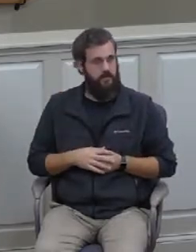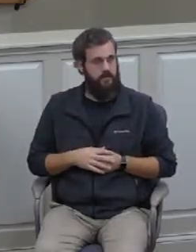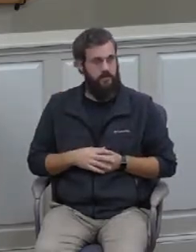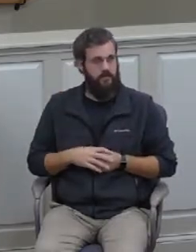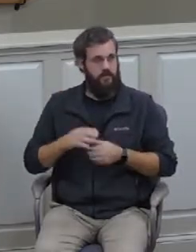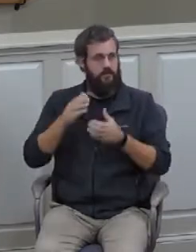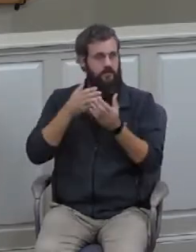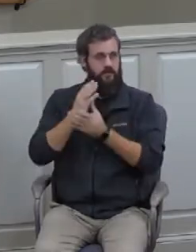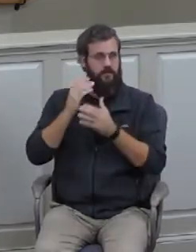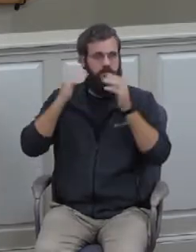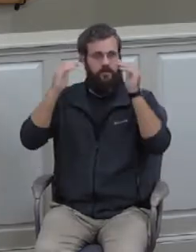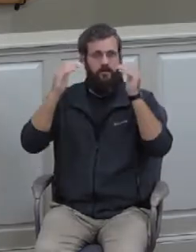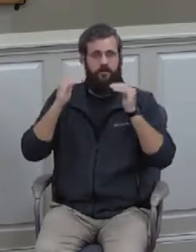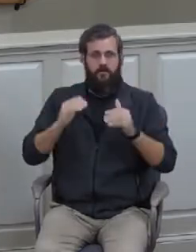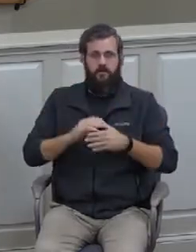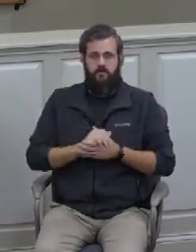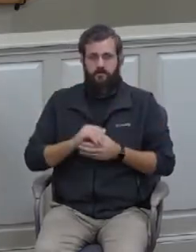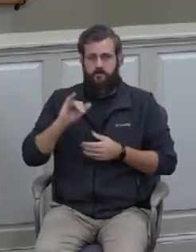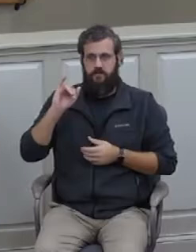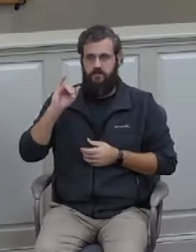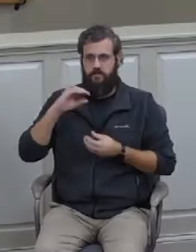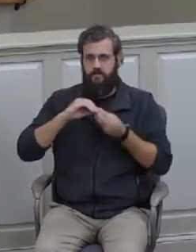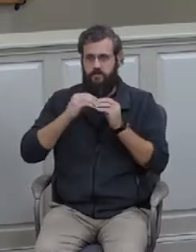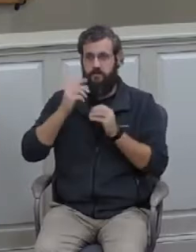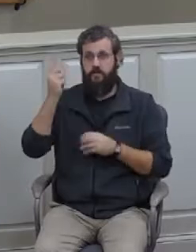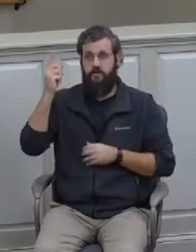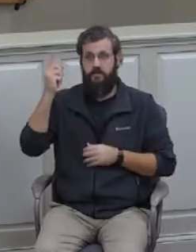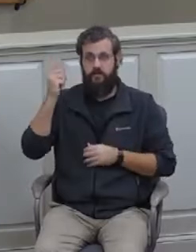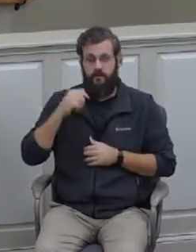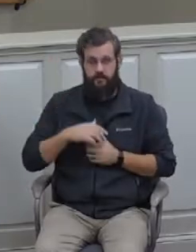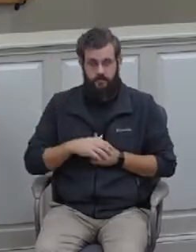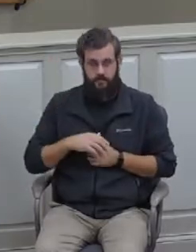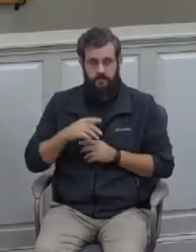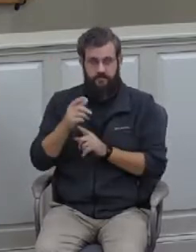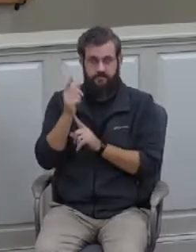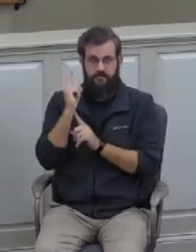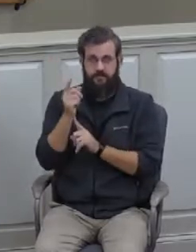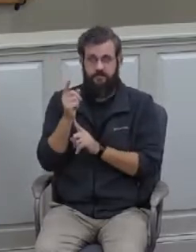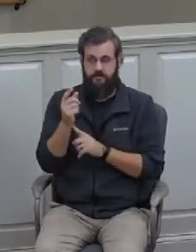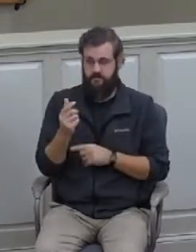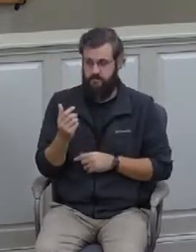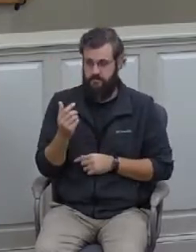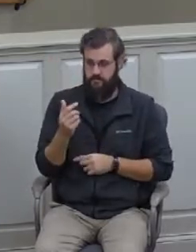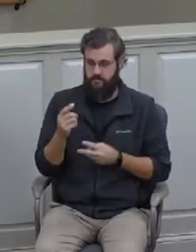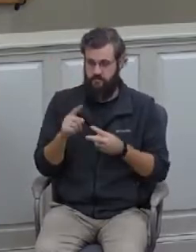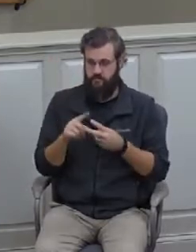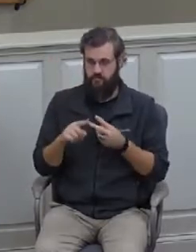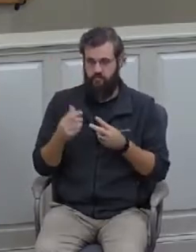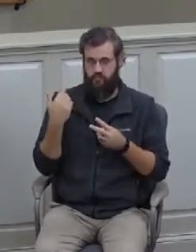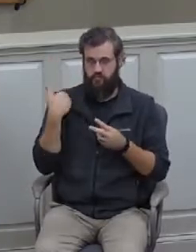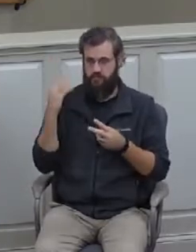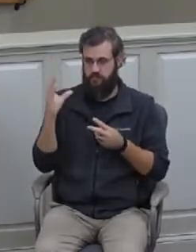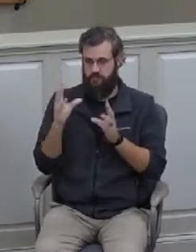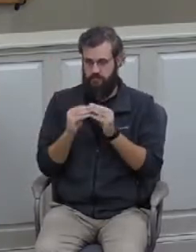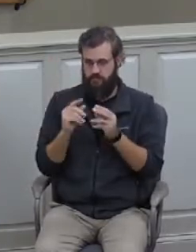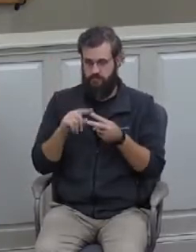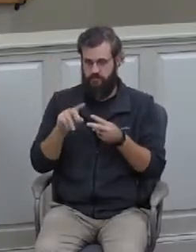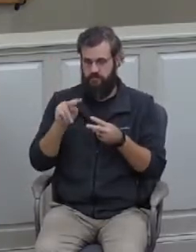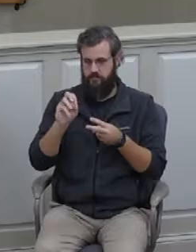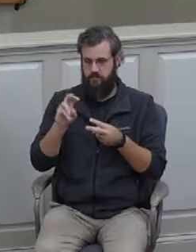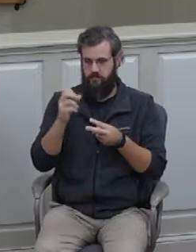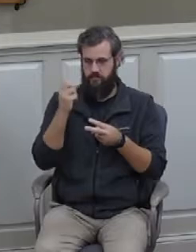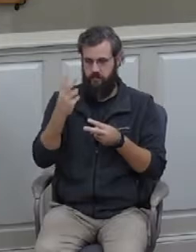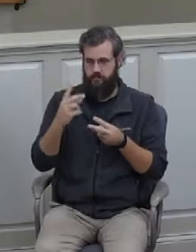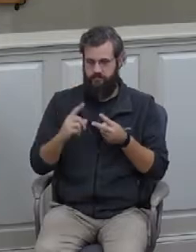All right, we'll move right along to item number 1, and that is the minutes of 2 previous meetings, November the 12th